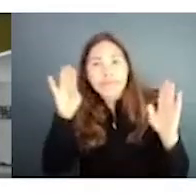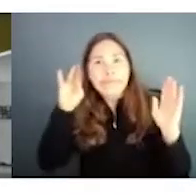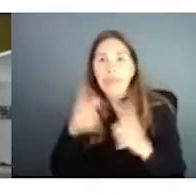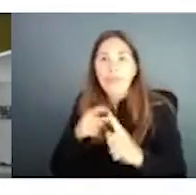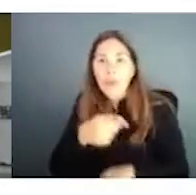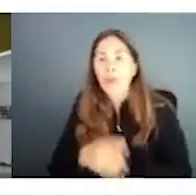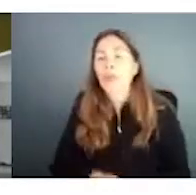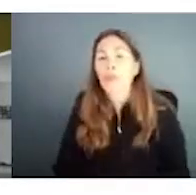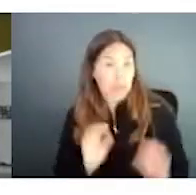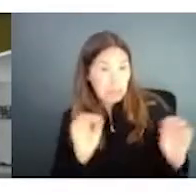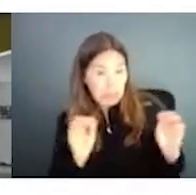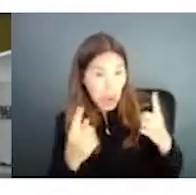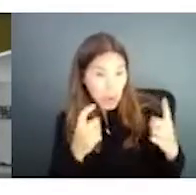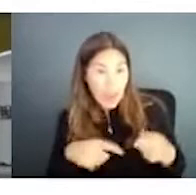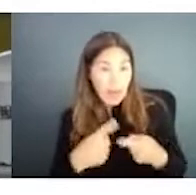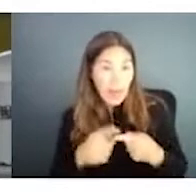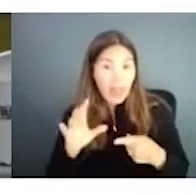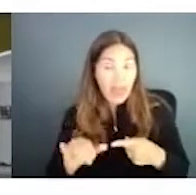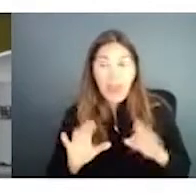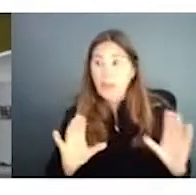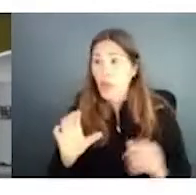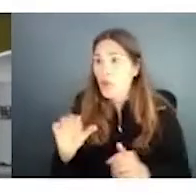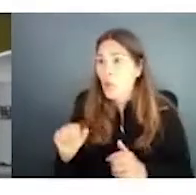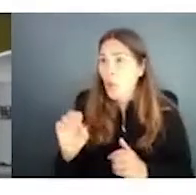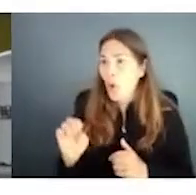No questions on course sequencing.